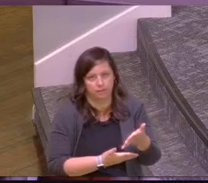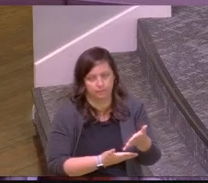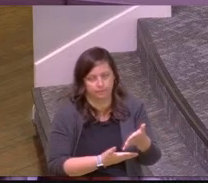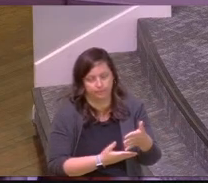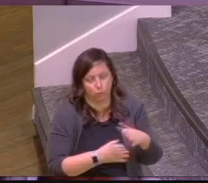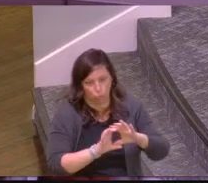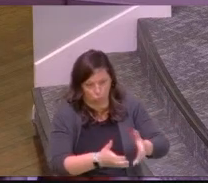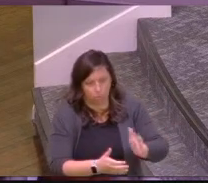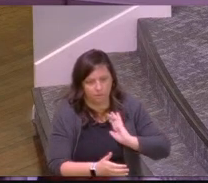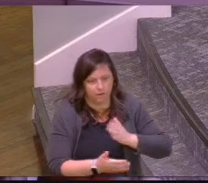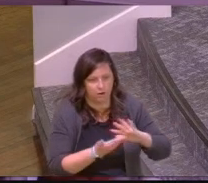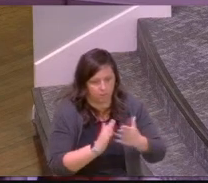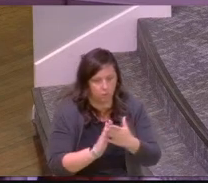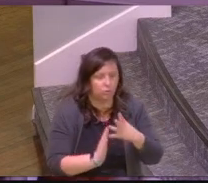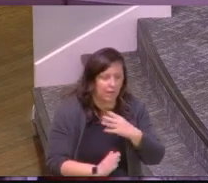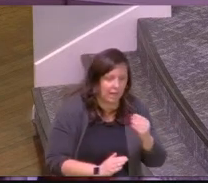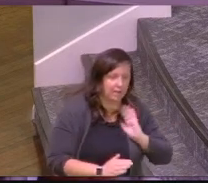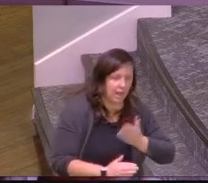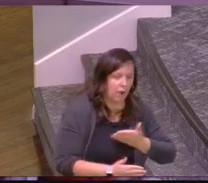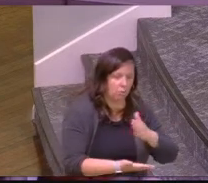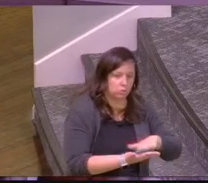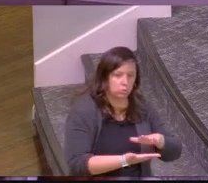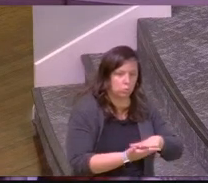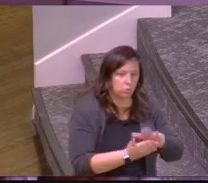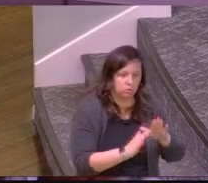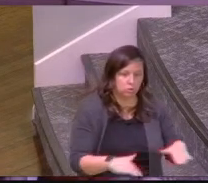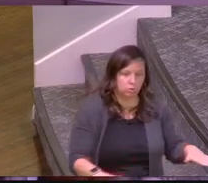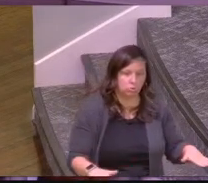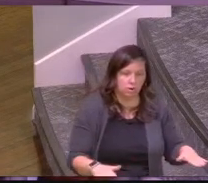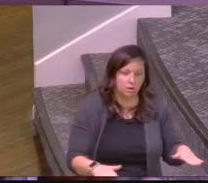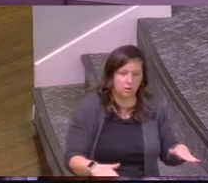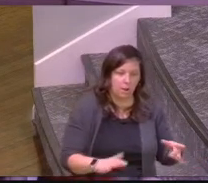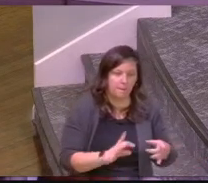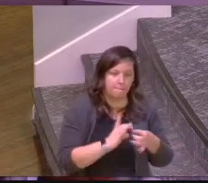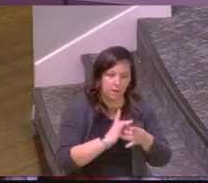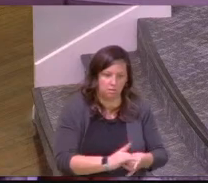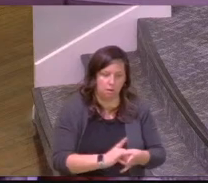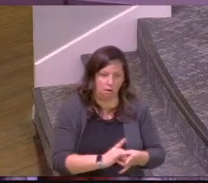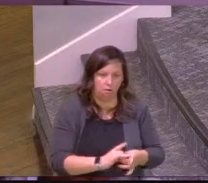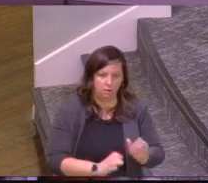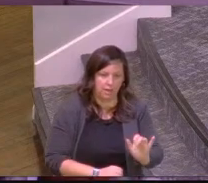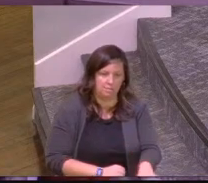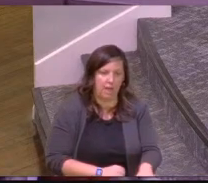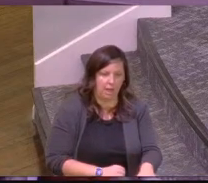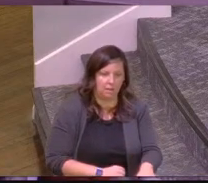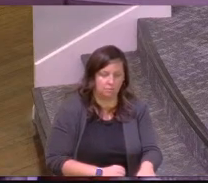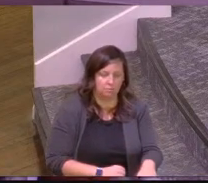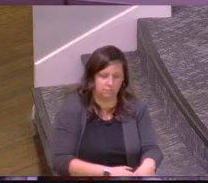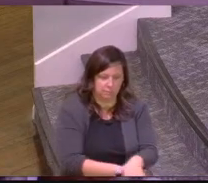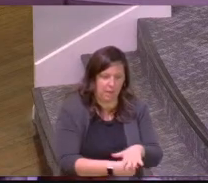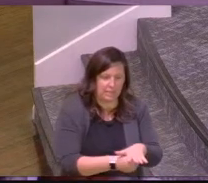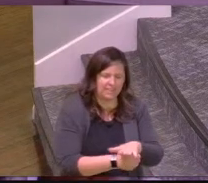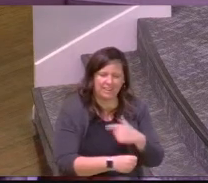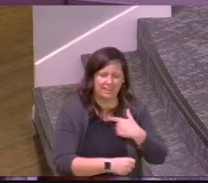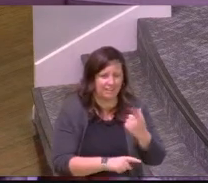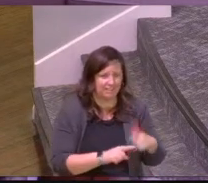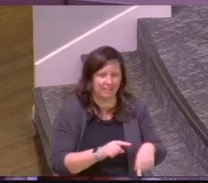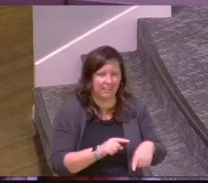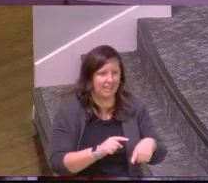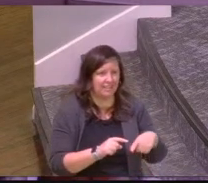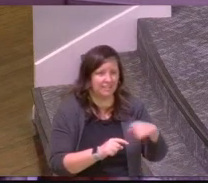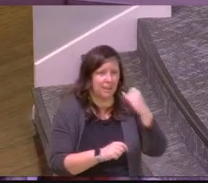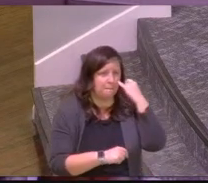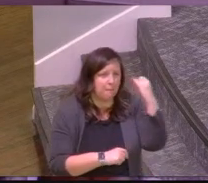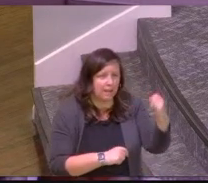school children belong in that space. And I can't imagine that not being able to create